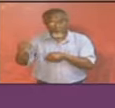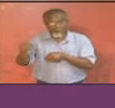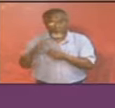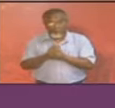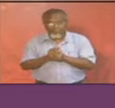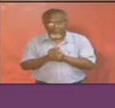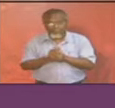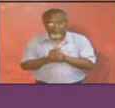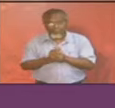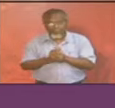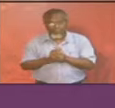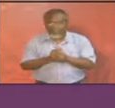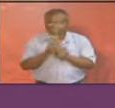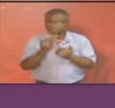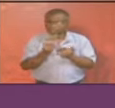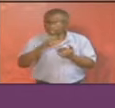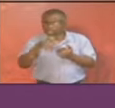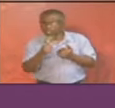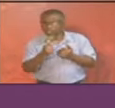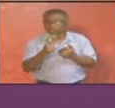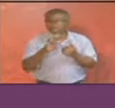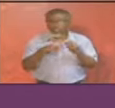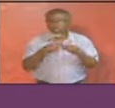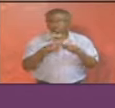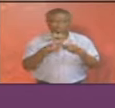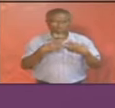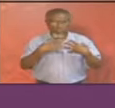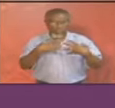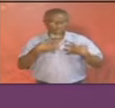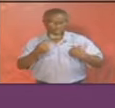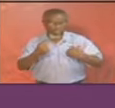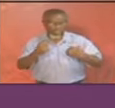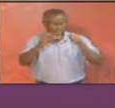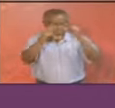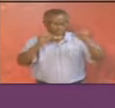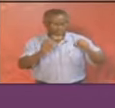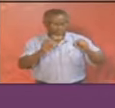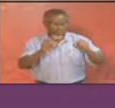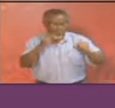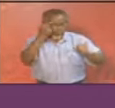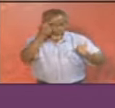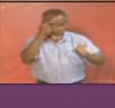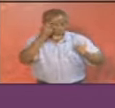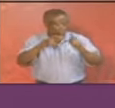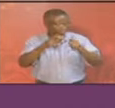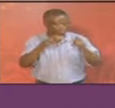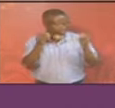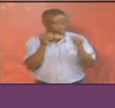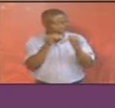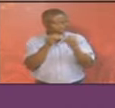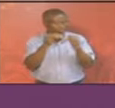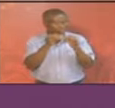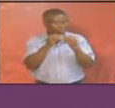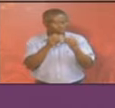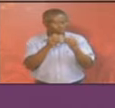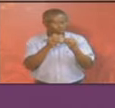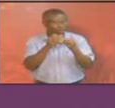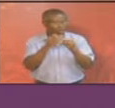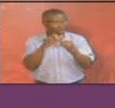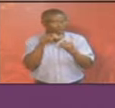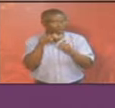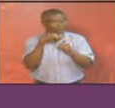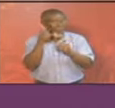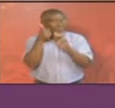think the public is now more confident about the healthcare system given this country's response to the COVID-19 pandemic? Thank